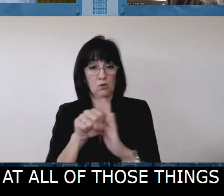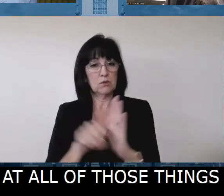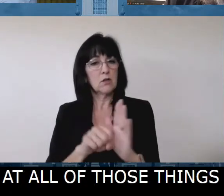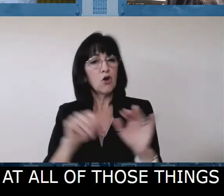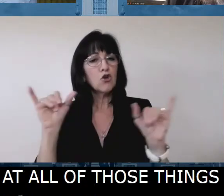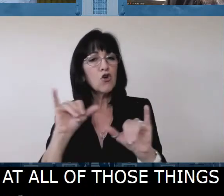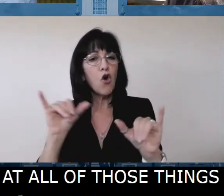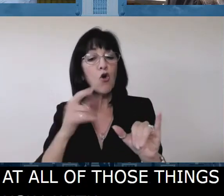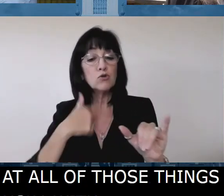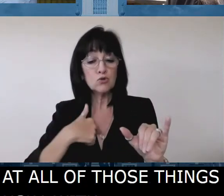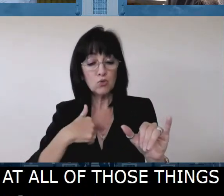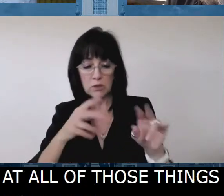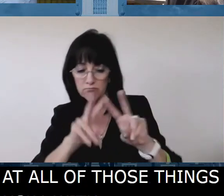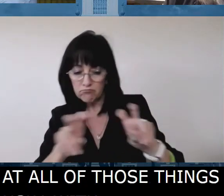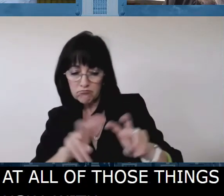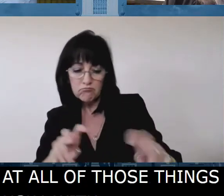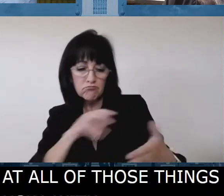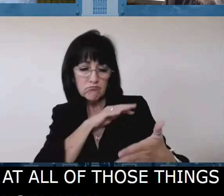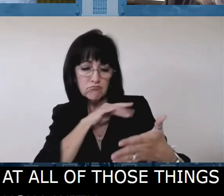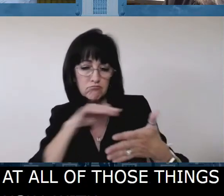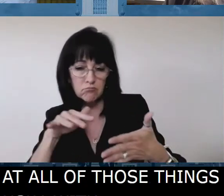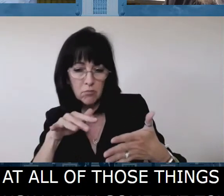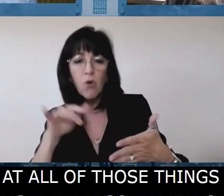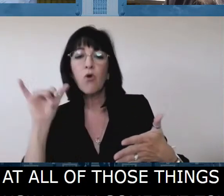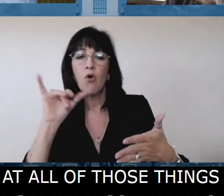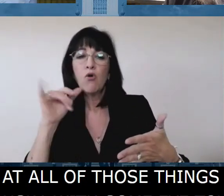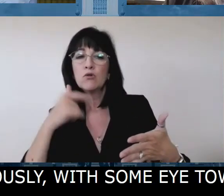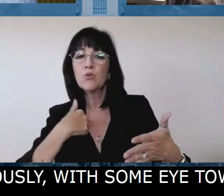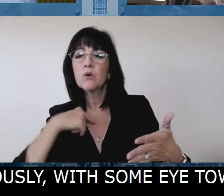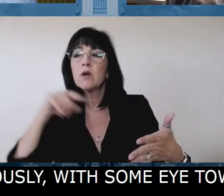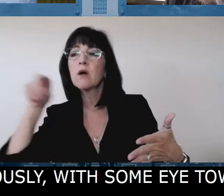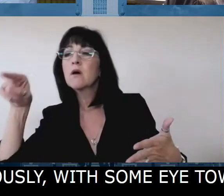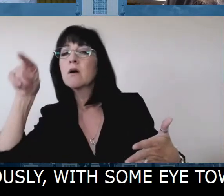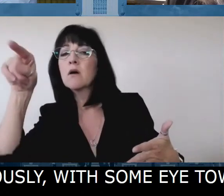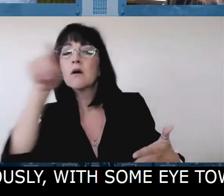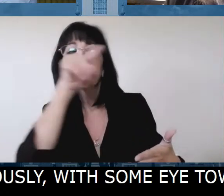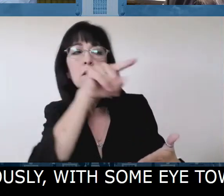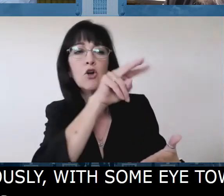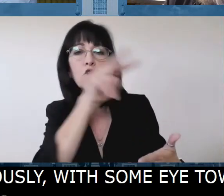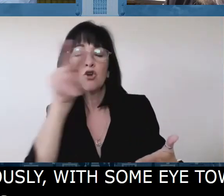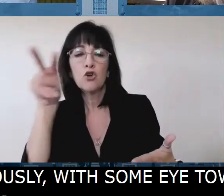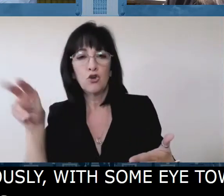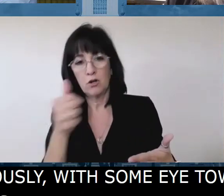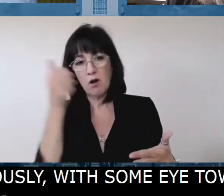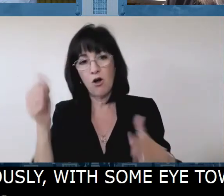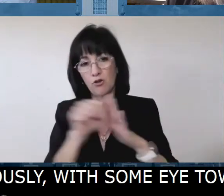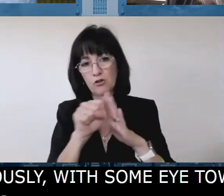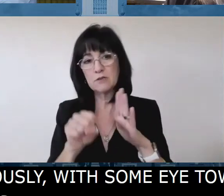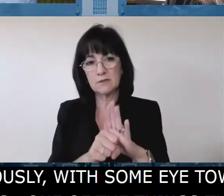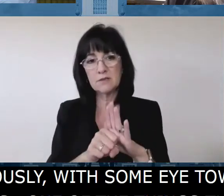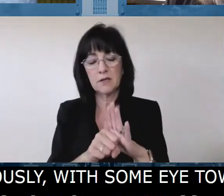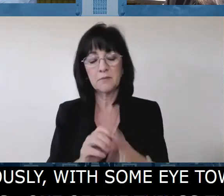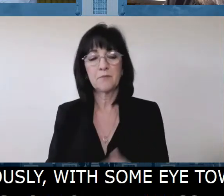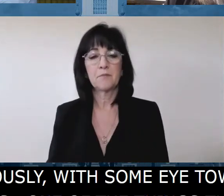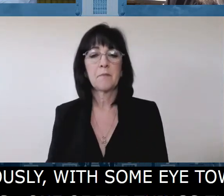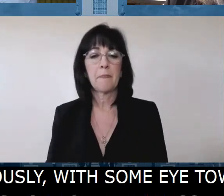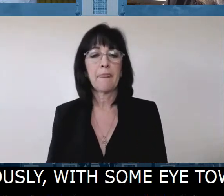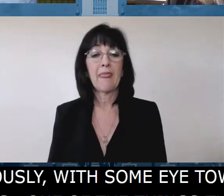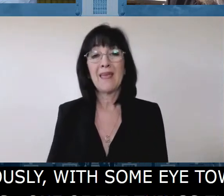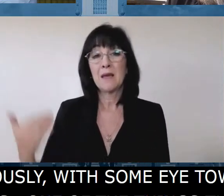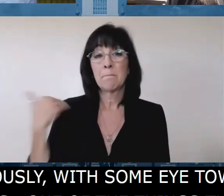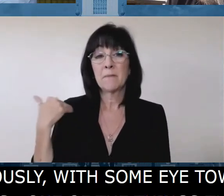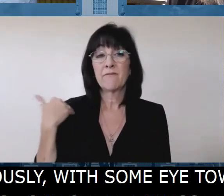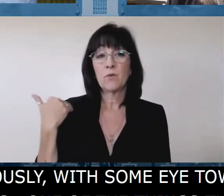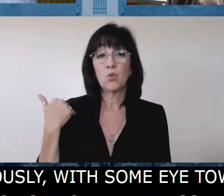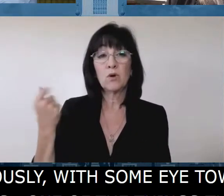what's happening around us. One of the things that was an issue back last year at